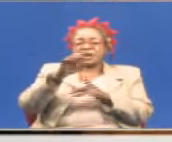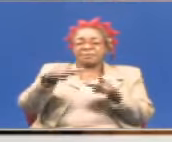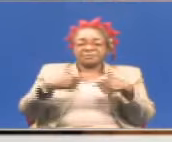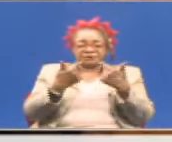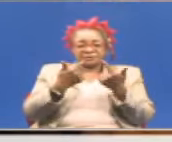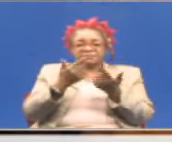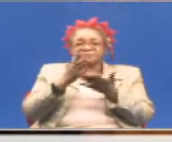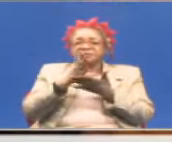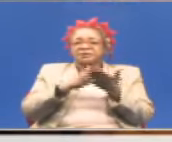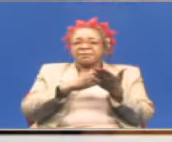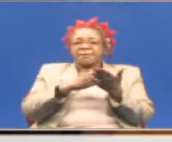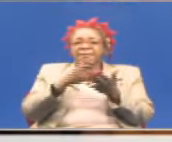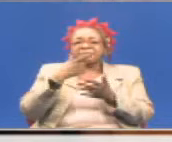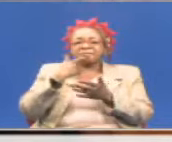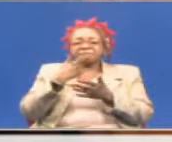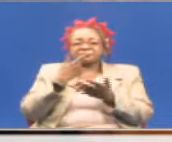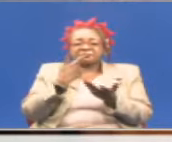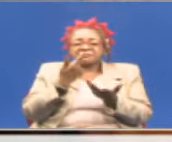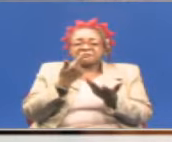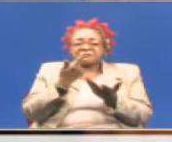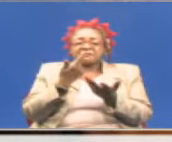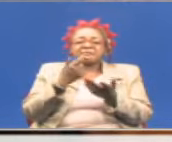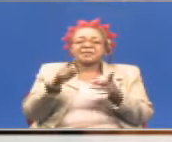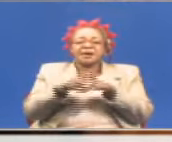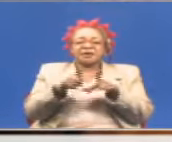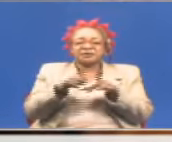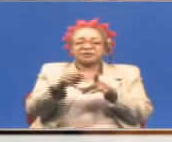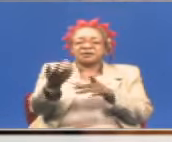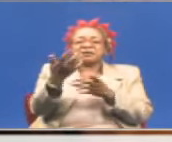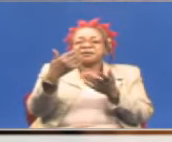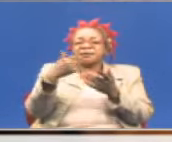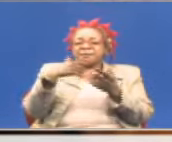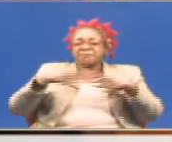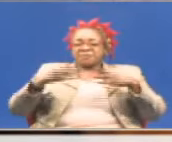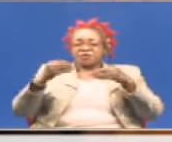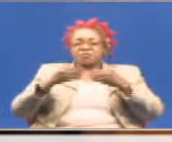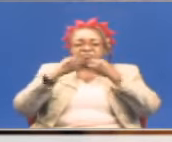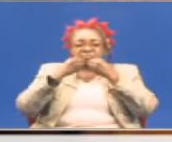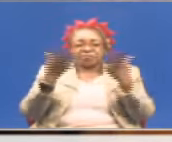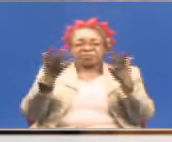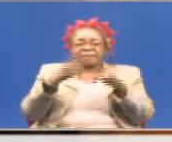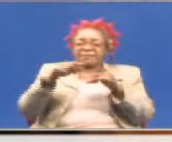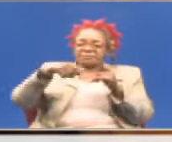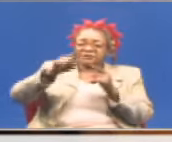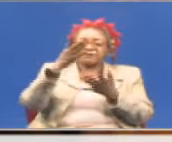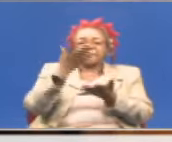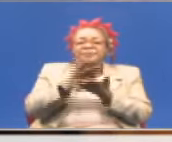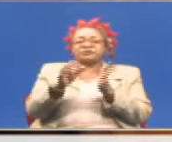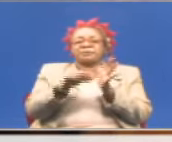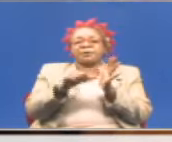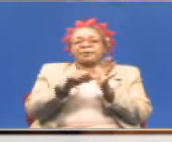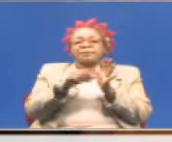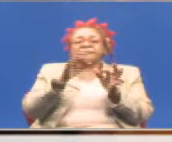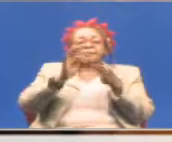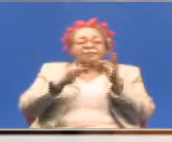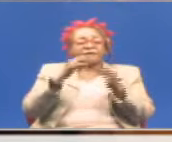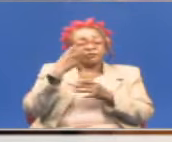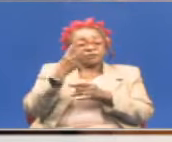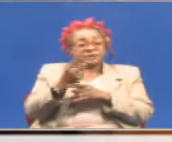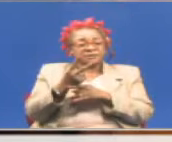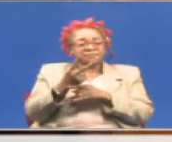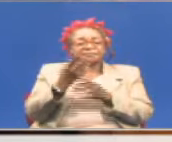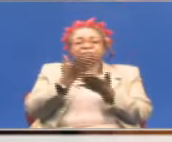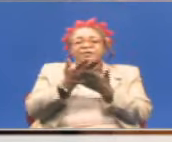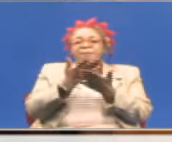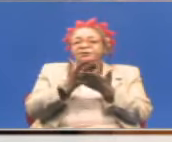have been sounding like whistleblowers. Madam Chair, they are not. They are actually part of the problem. If you see the